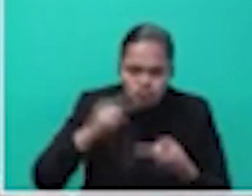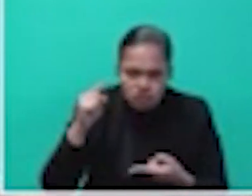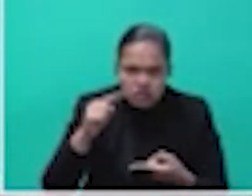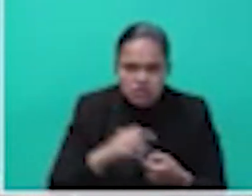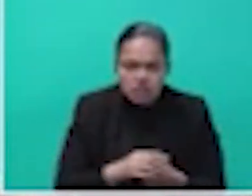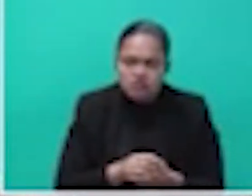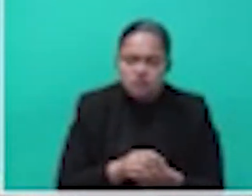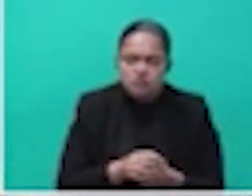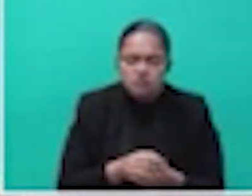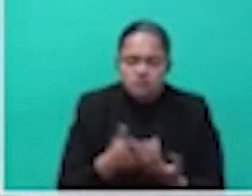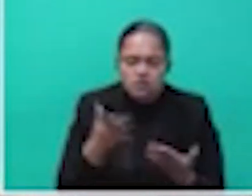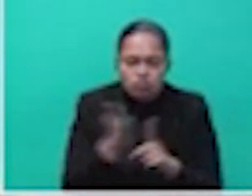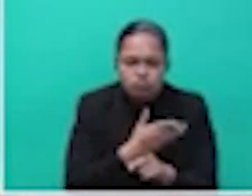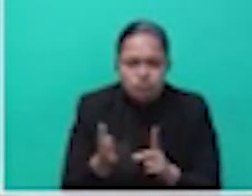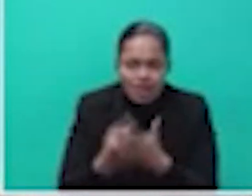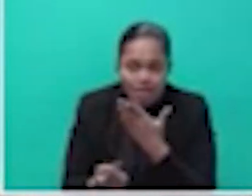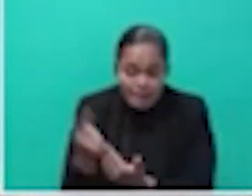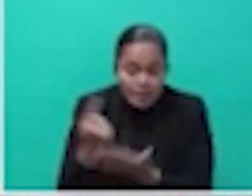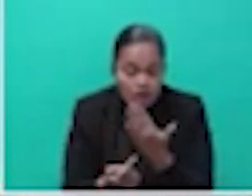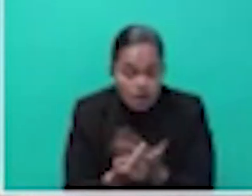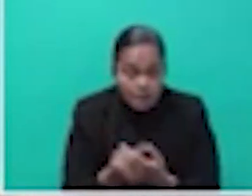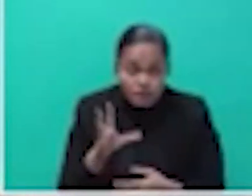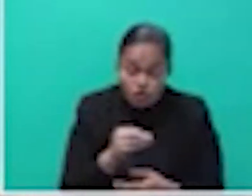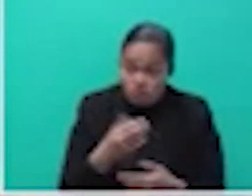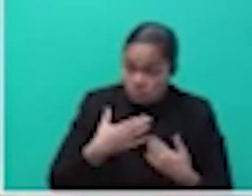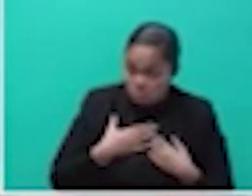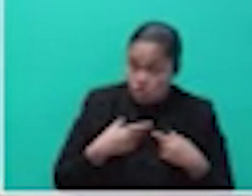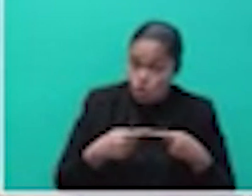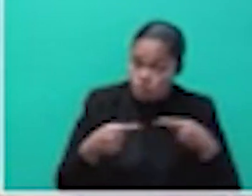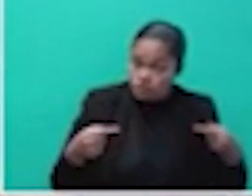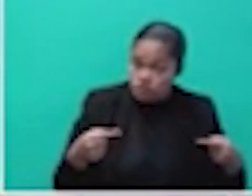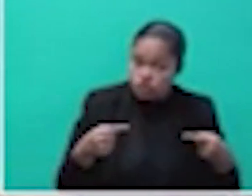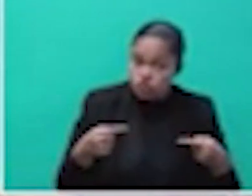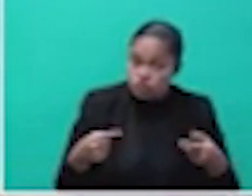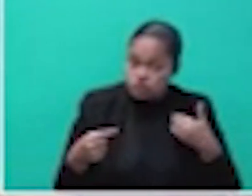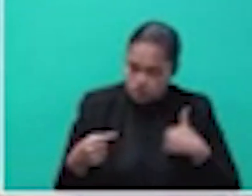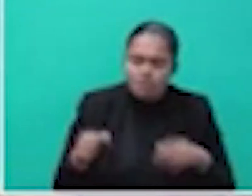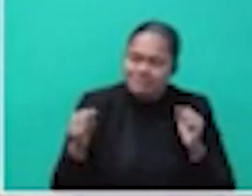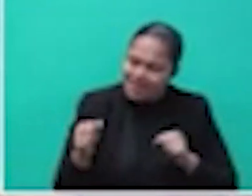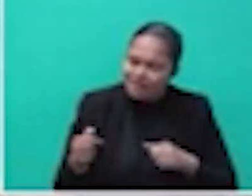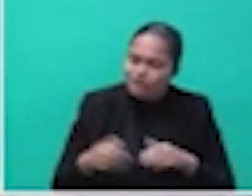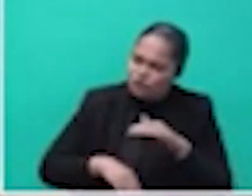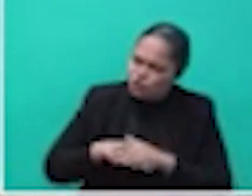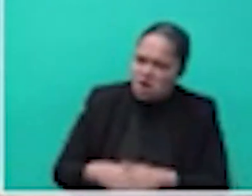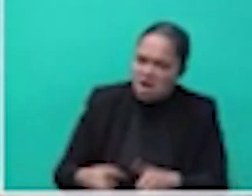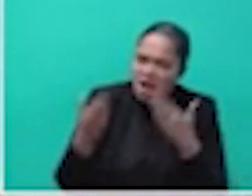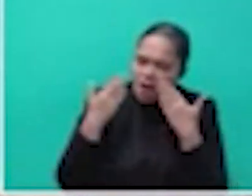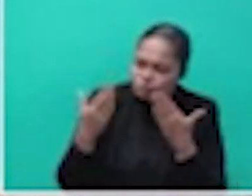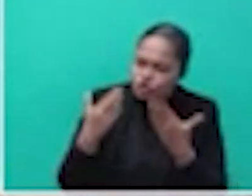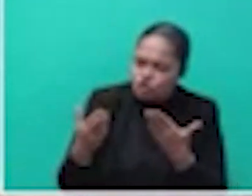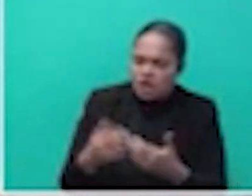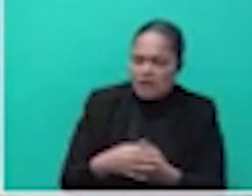of abuse happening. So from our side, Mr. Speaker, sir, we fully appreciate the initiatives